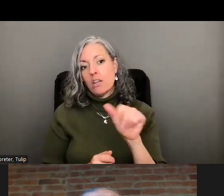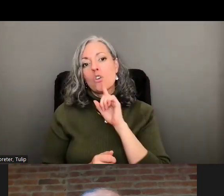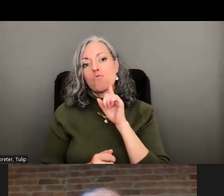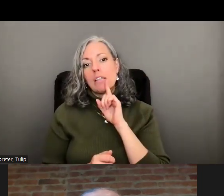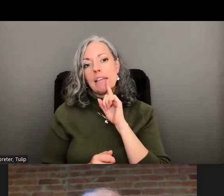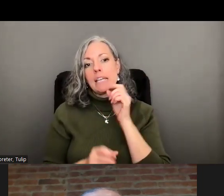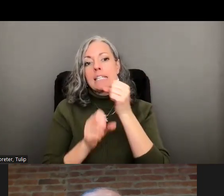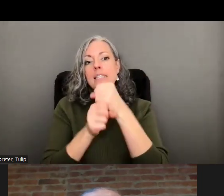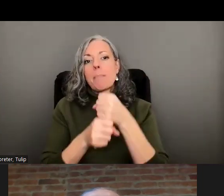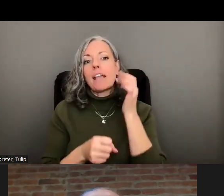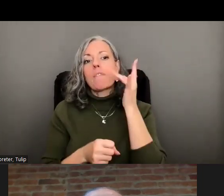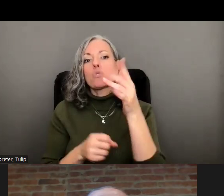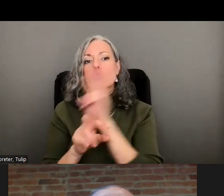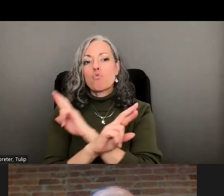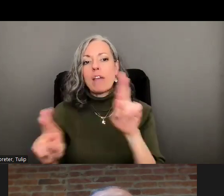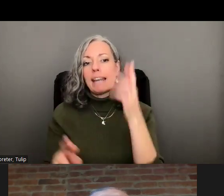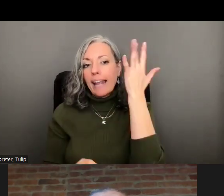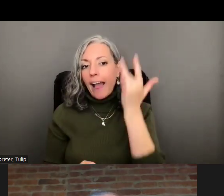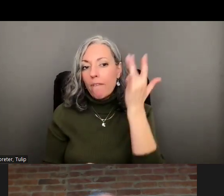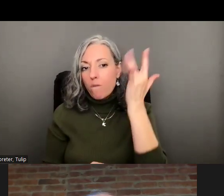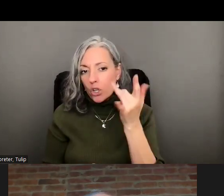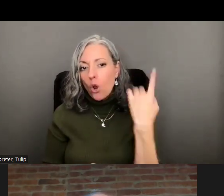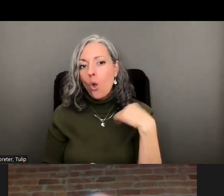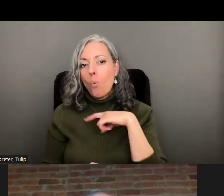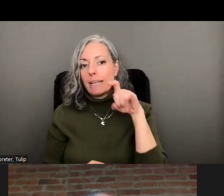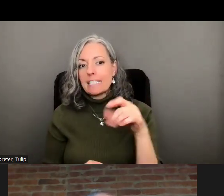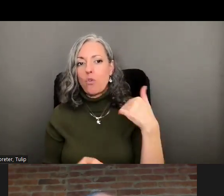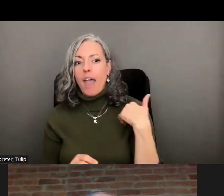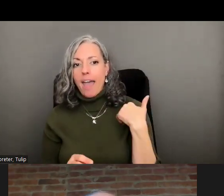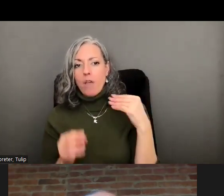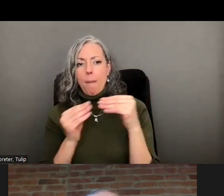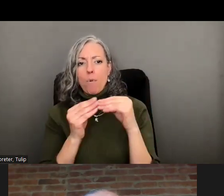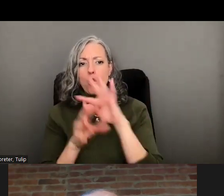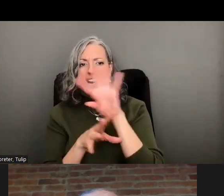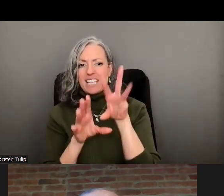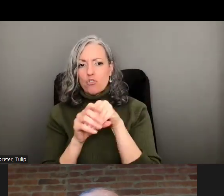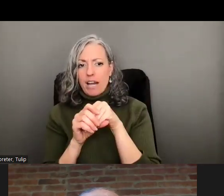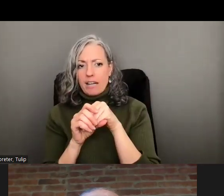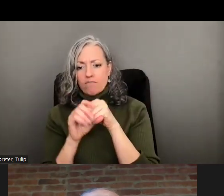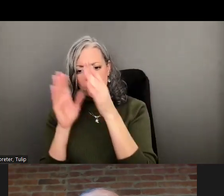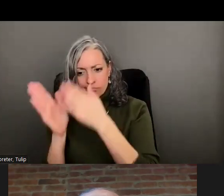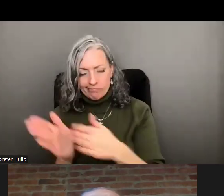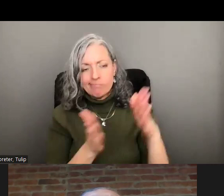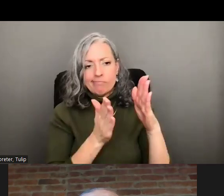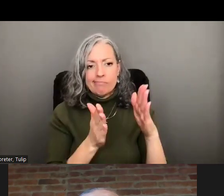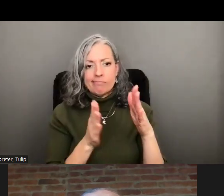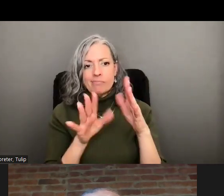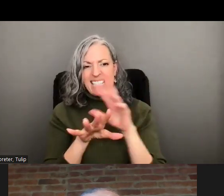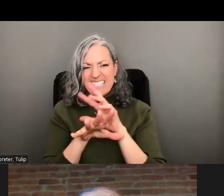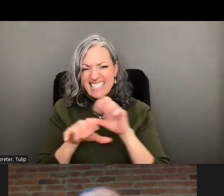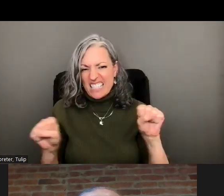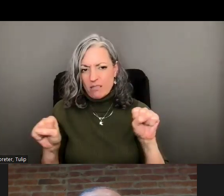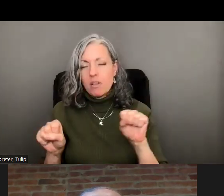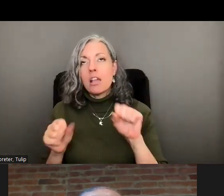create a future-ready California, we really need to have a more integrated and coordinated system. And that means spotlighting